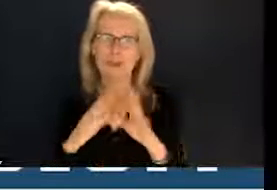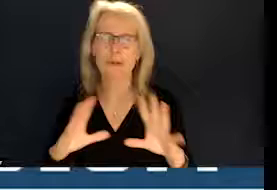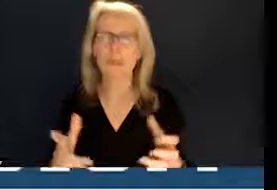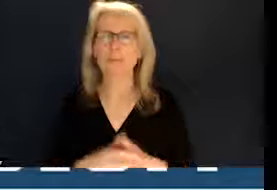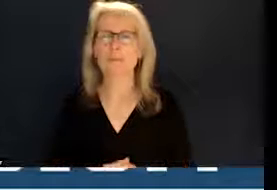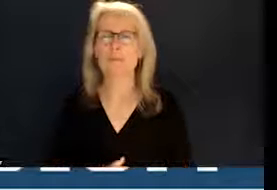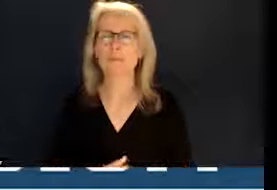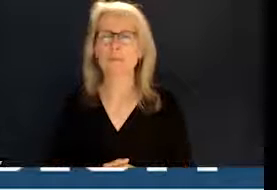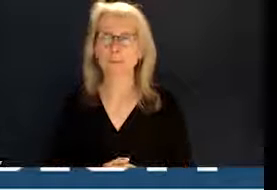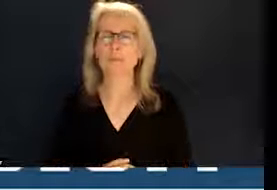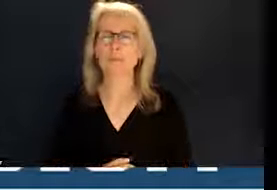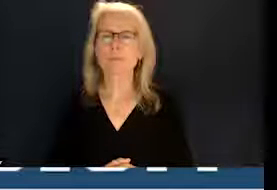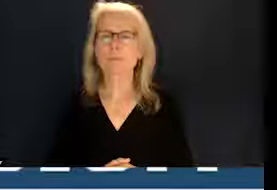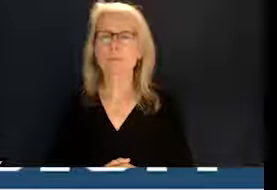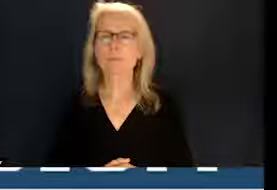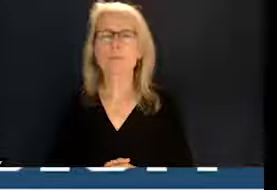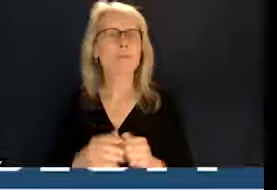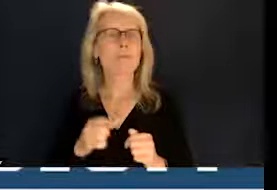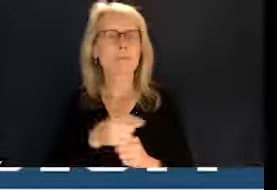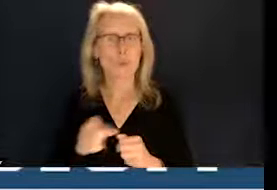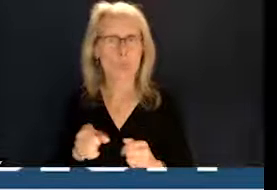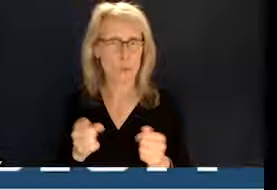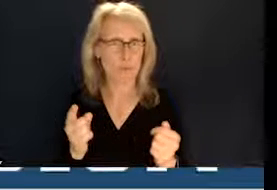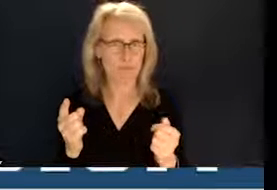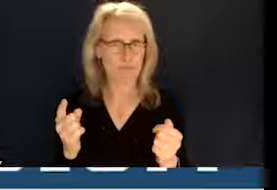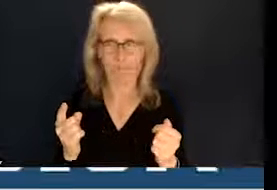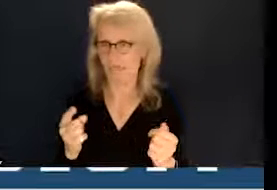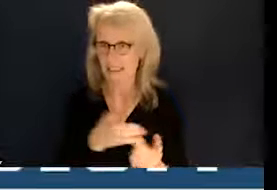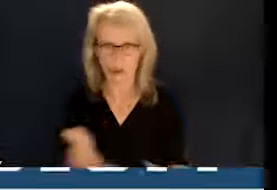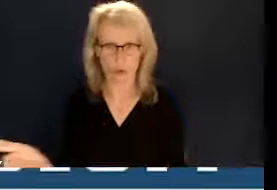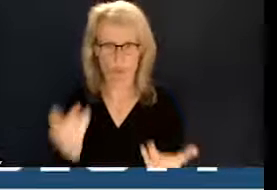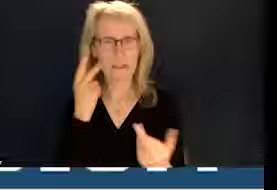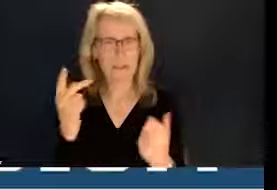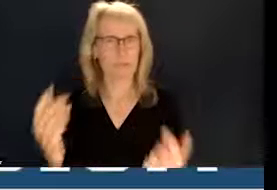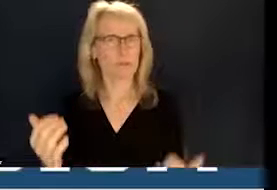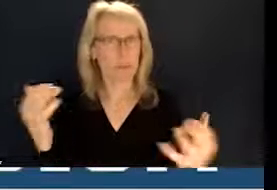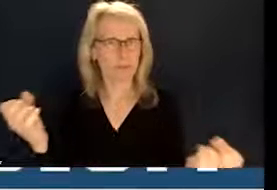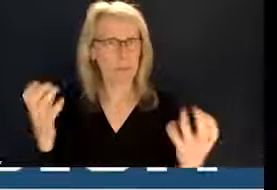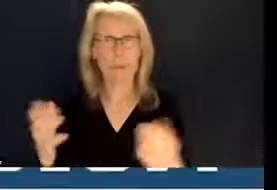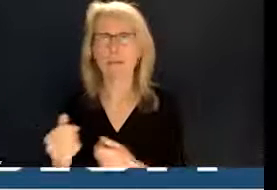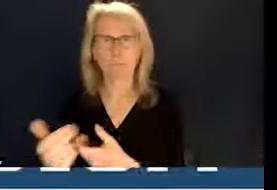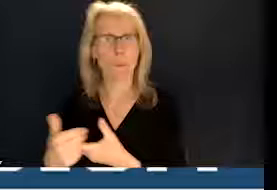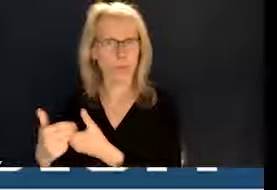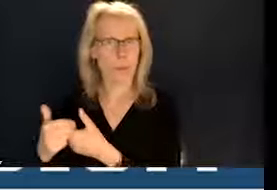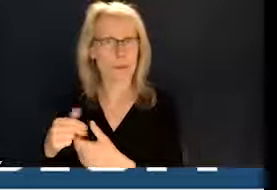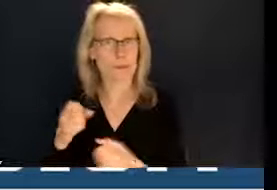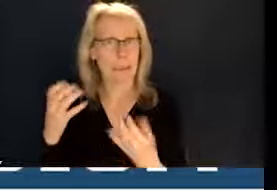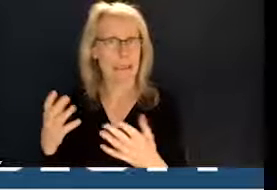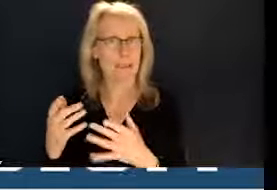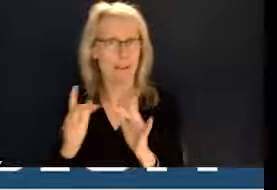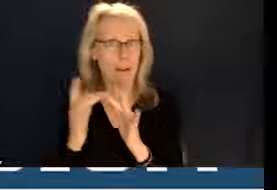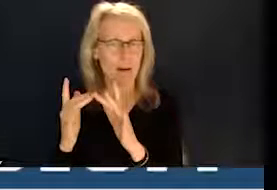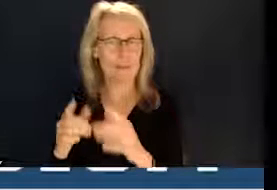So in addition to everyone who's joining us in the auditorium tonight, we have quite a few folks joining us online. We have folks joining us from across